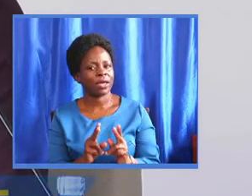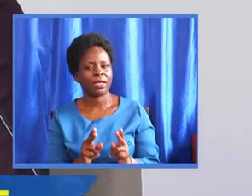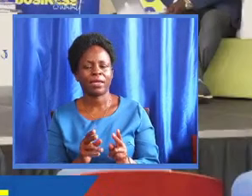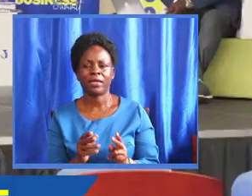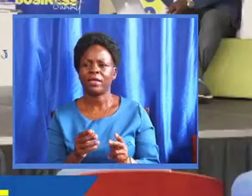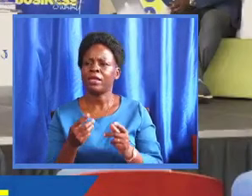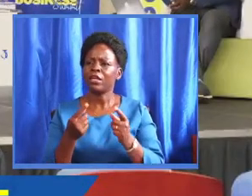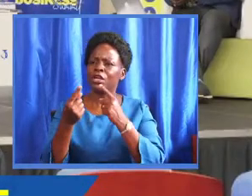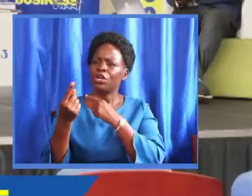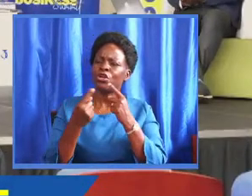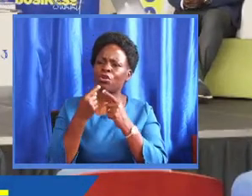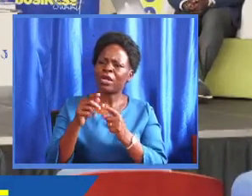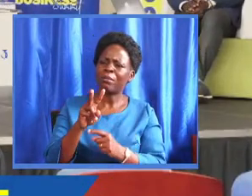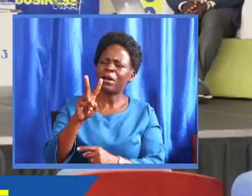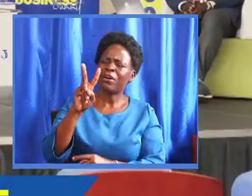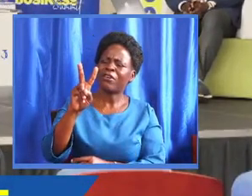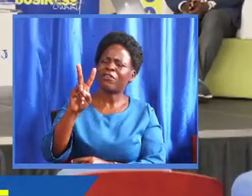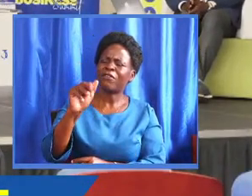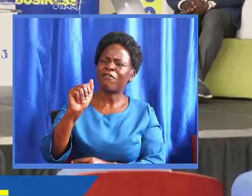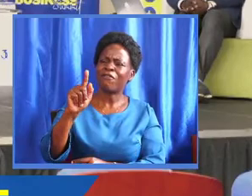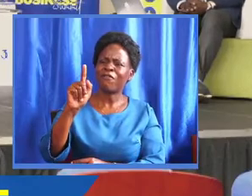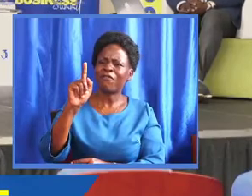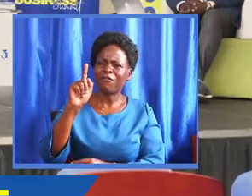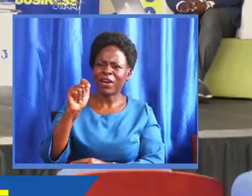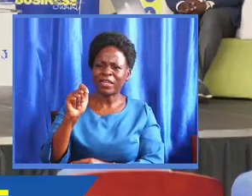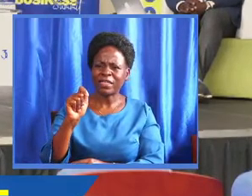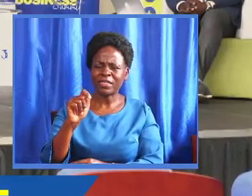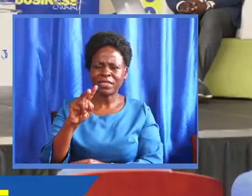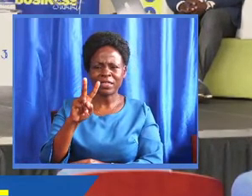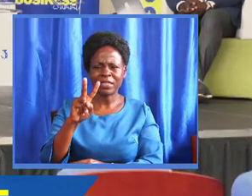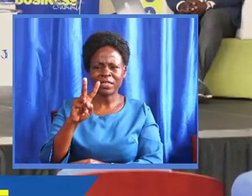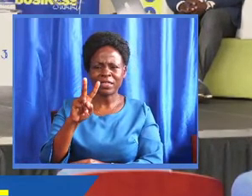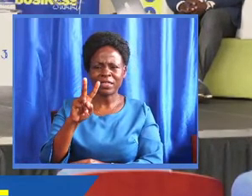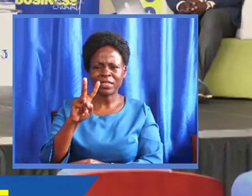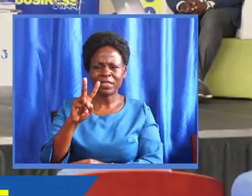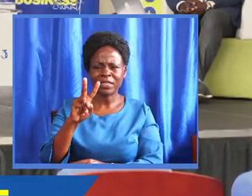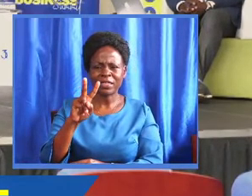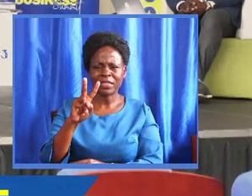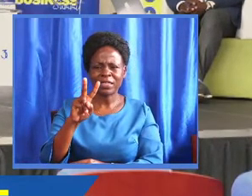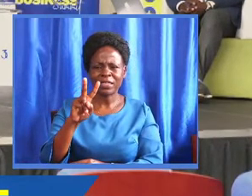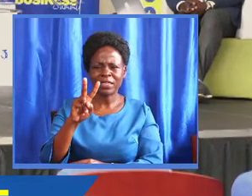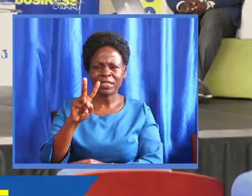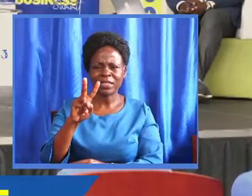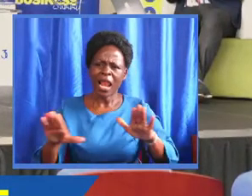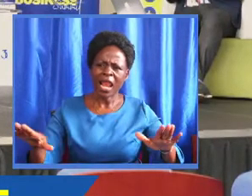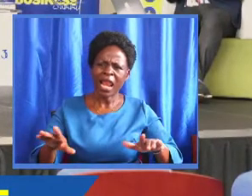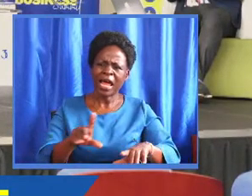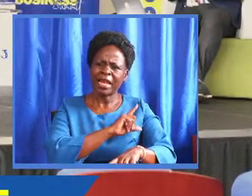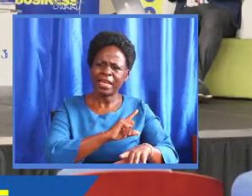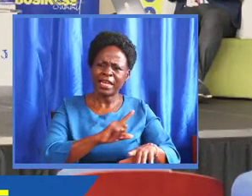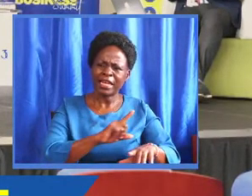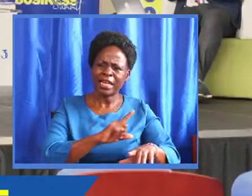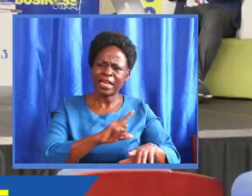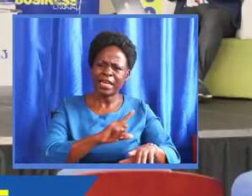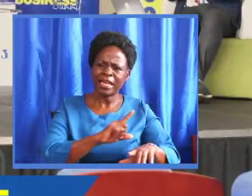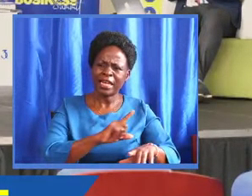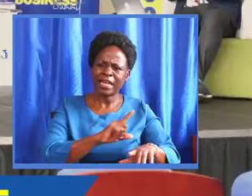VAT, I've heard stories from Kampala especially. Landlords collect VAT